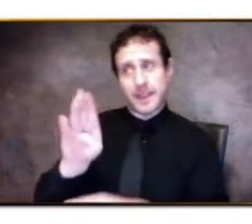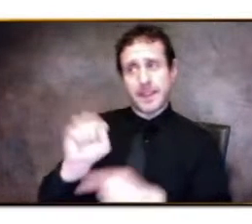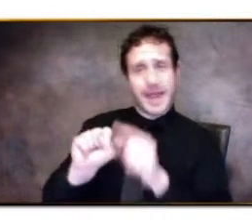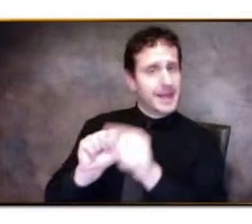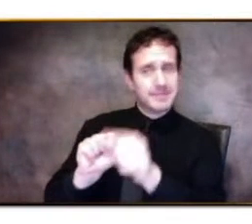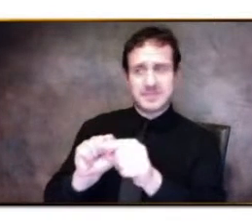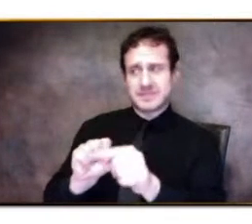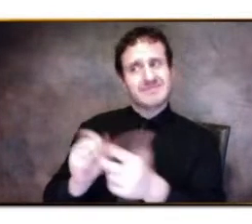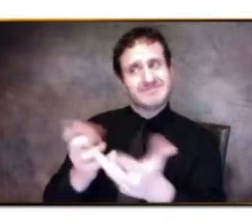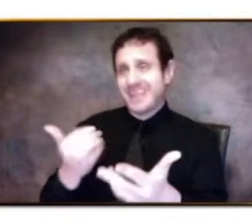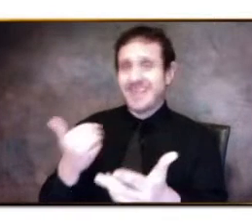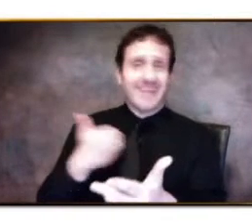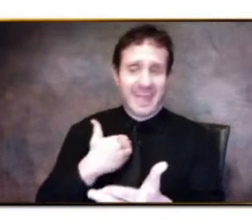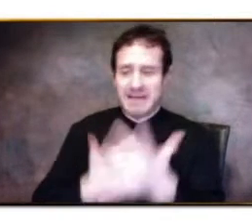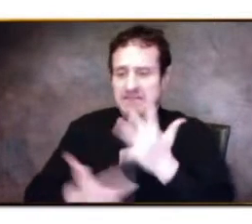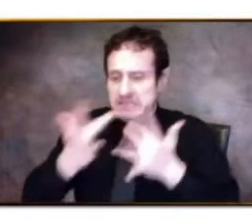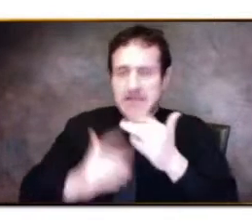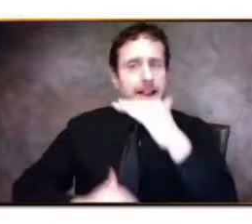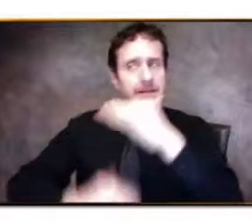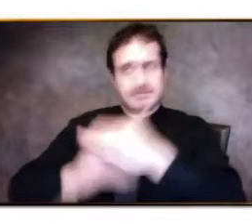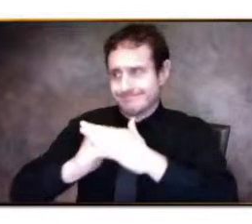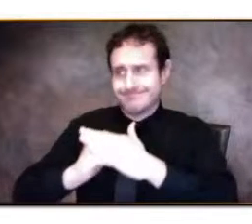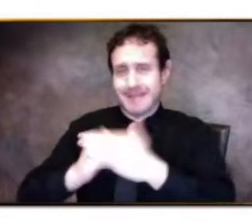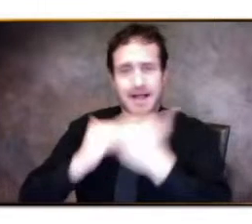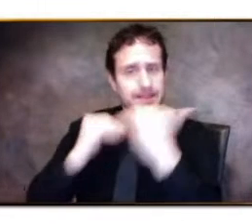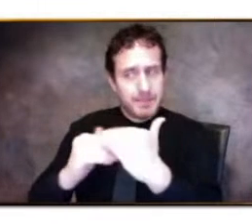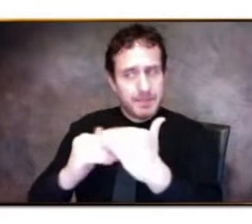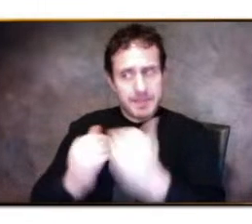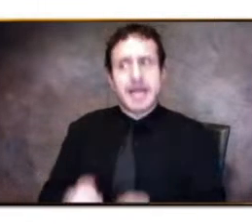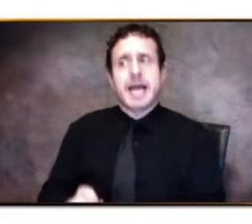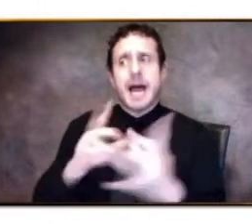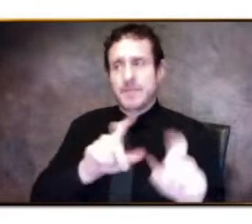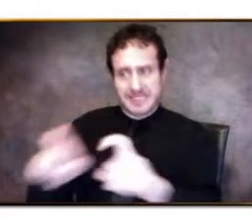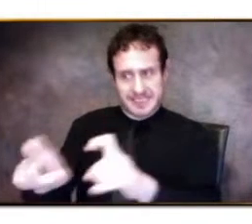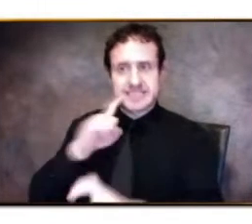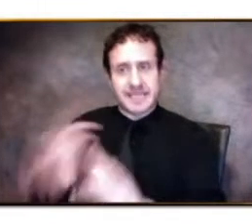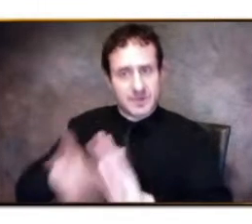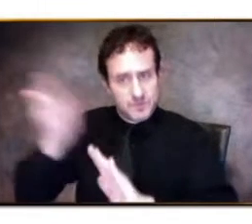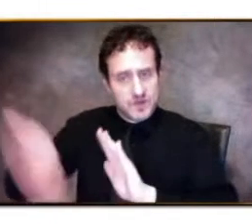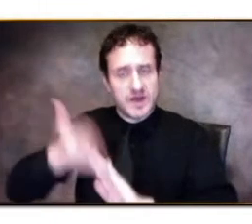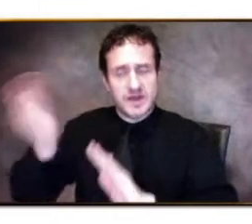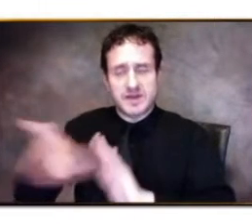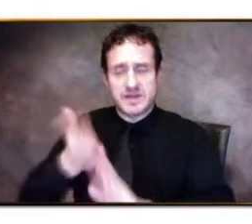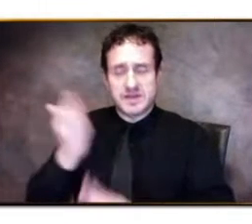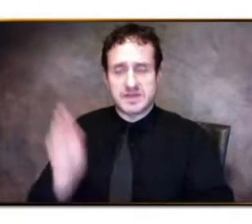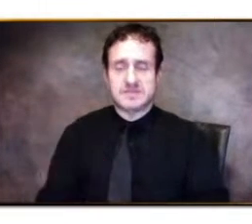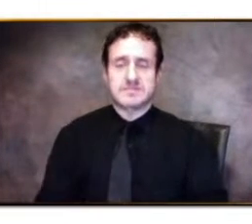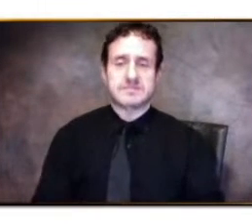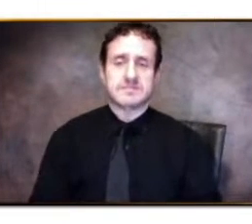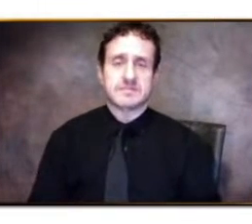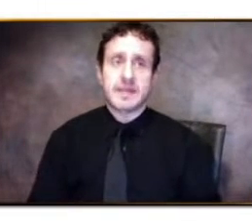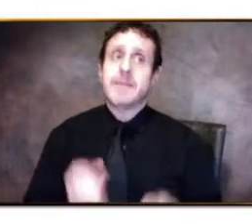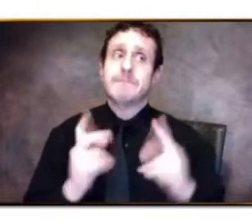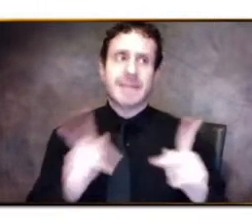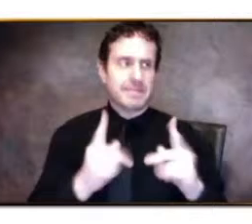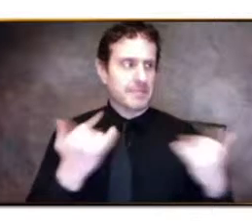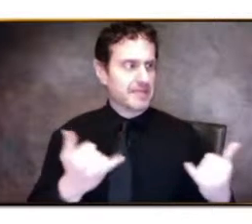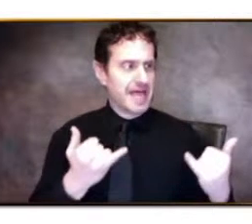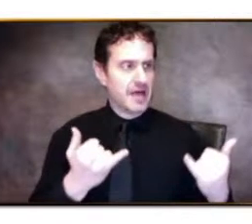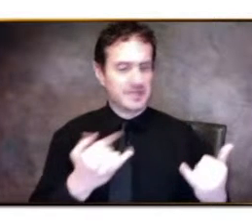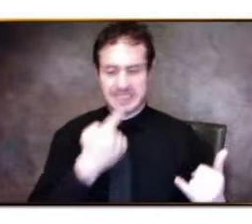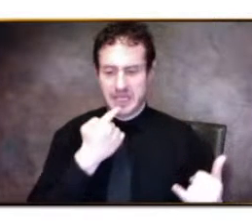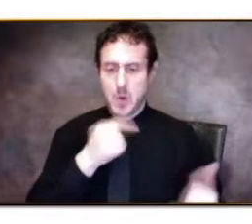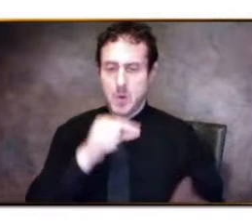of immense demand across the nation, like we've seen in these days prior to Thanksgiving, have started to lead to